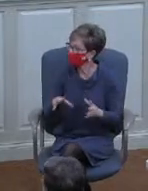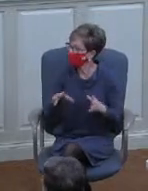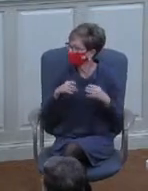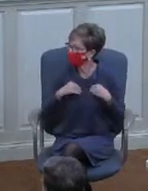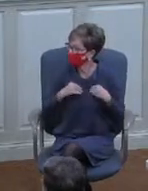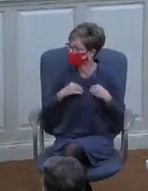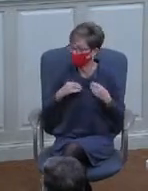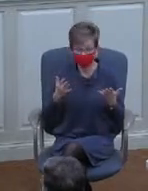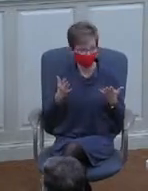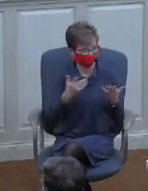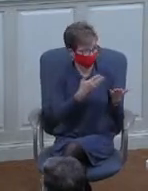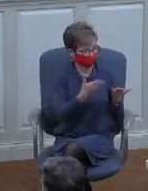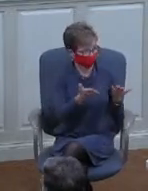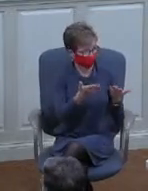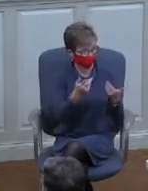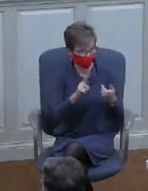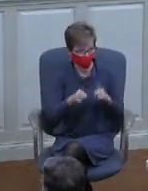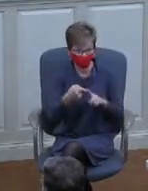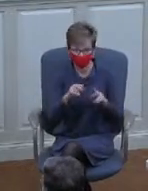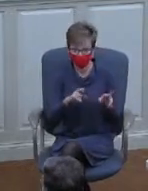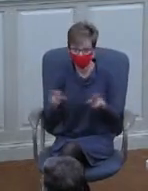convenience.